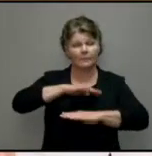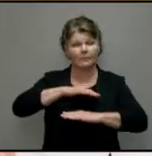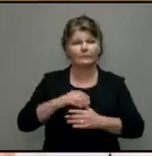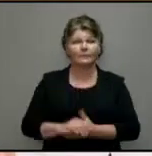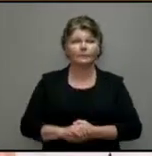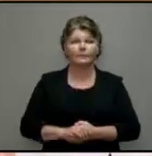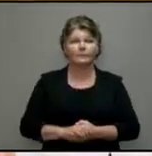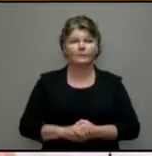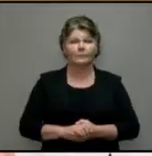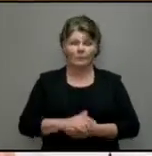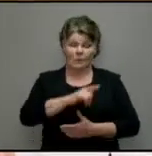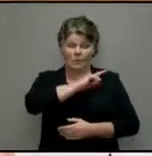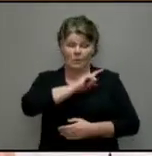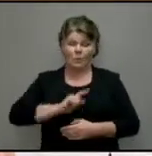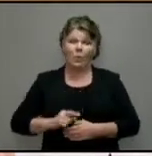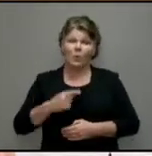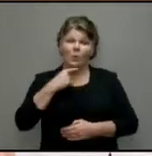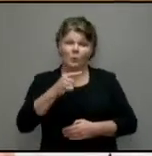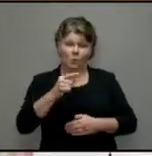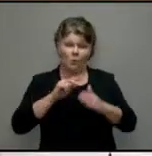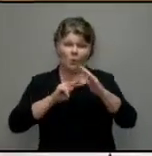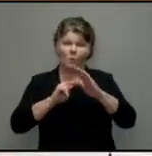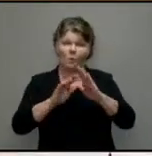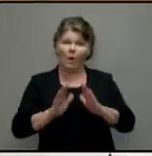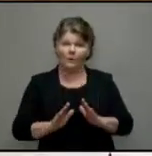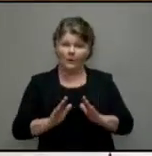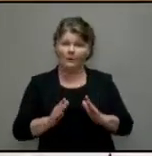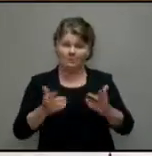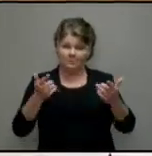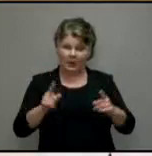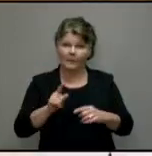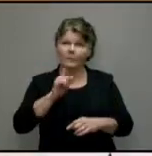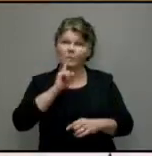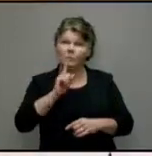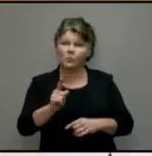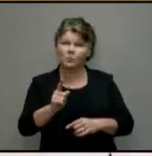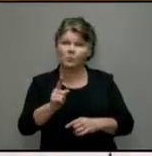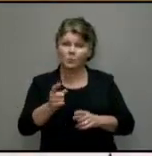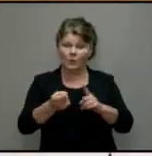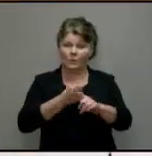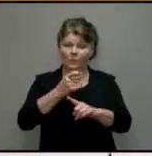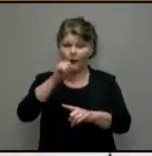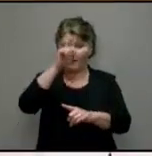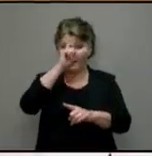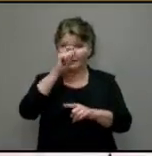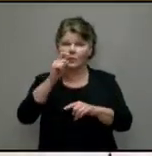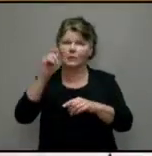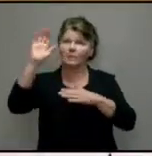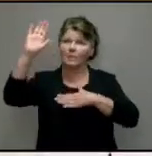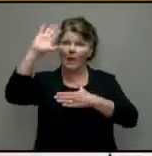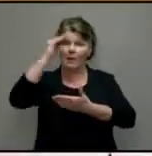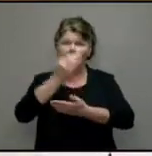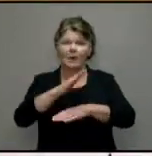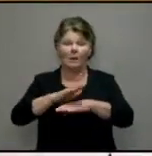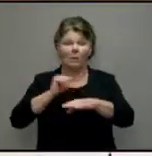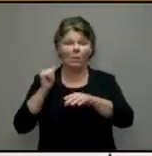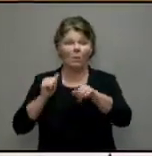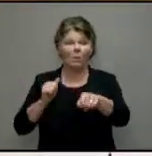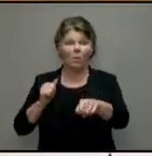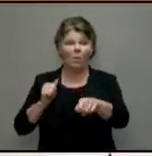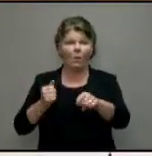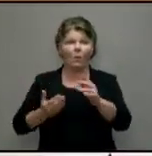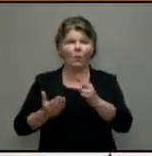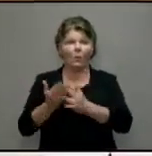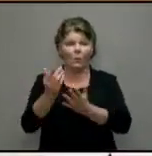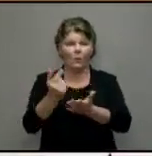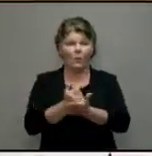Lord said through his prophet came true. Out of Egypt I called my son. through the gospel, the Holy Spirit reveals